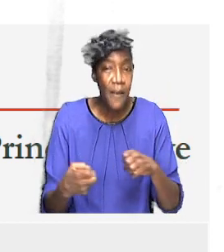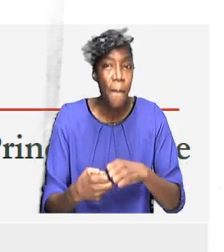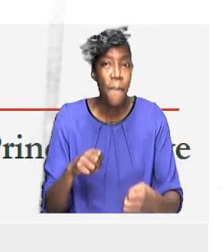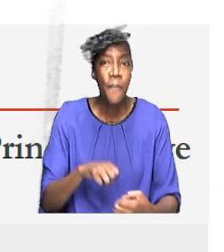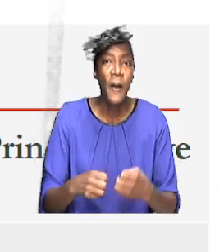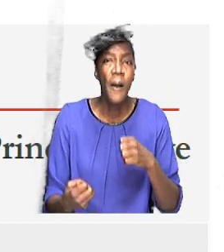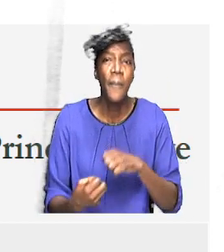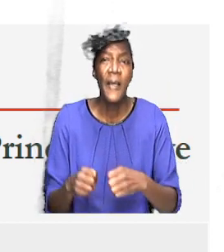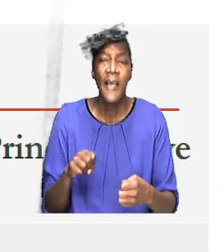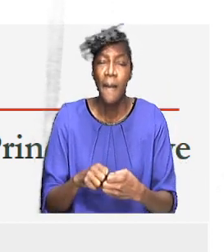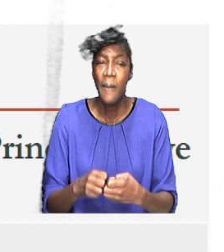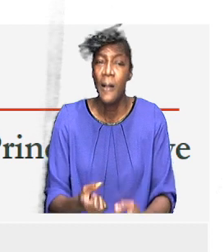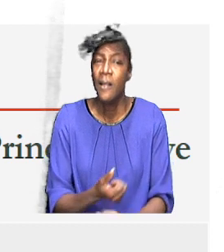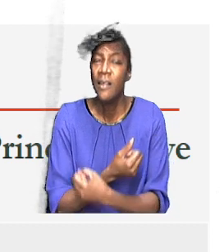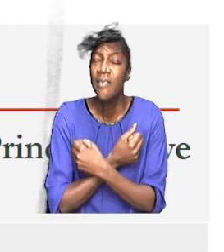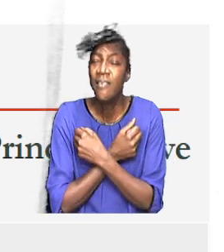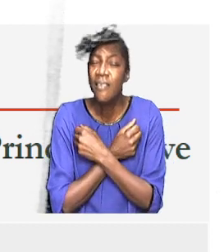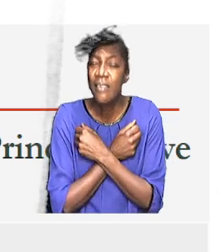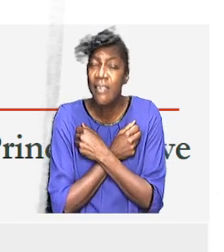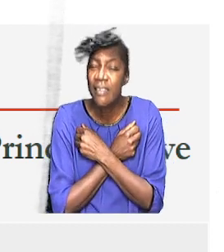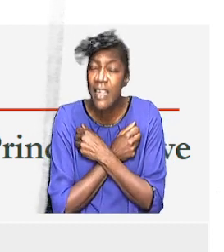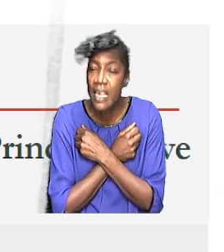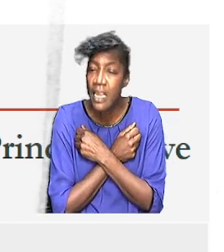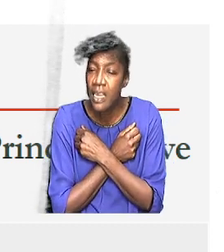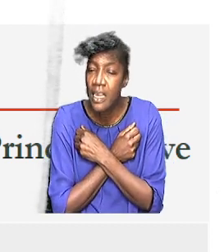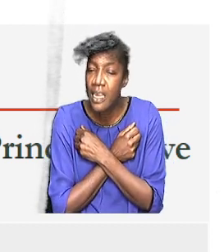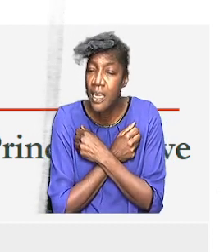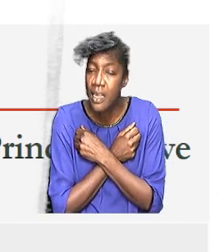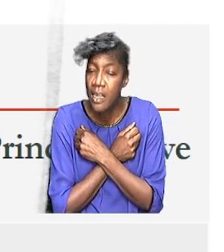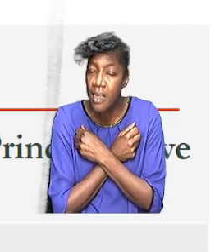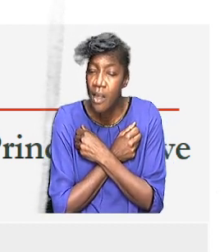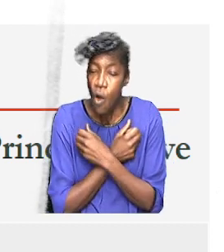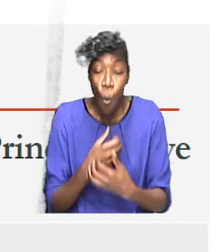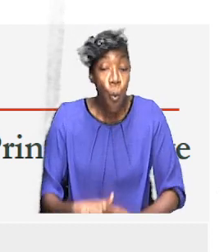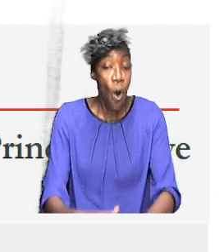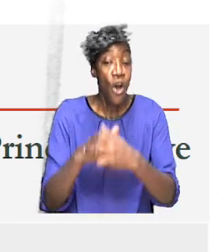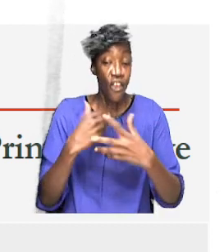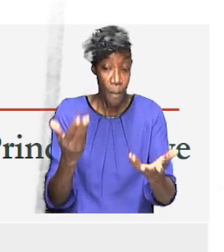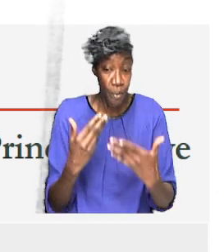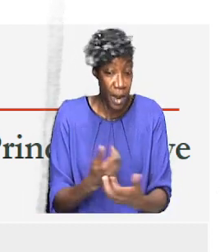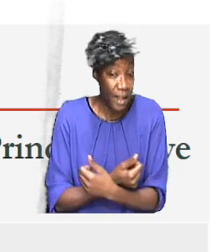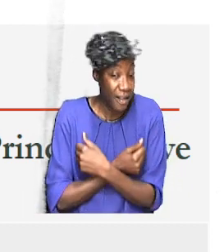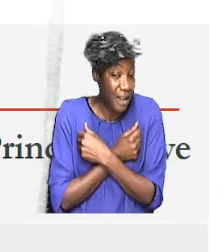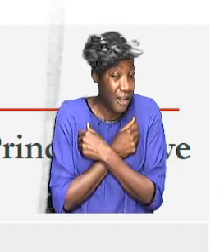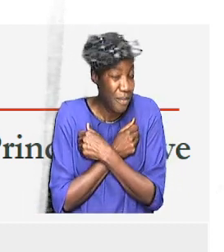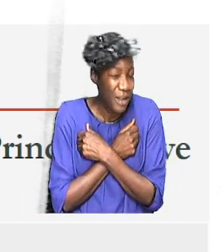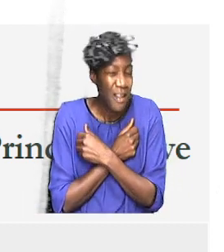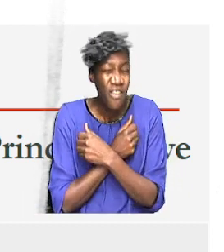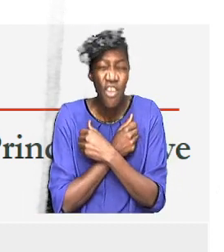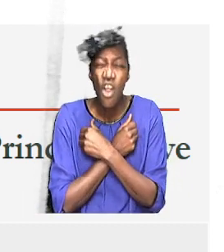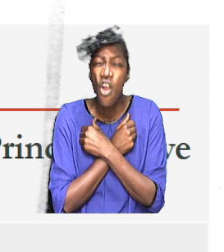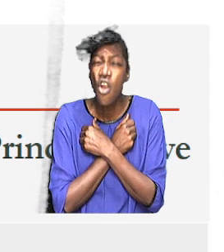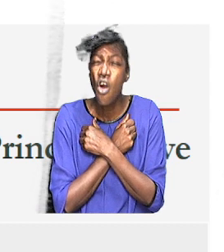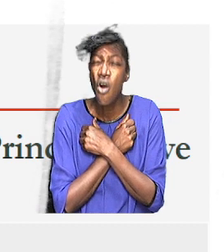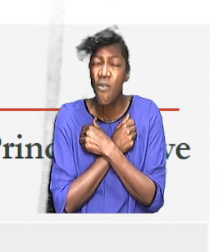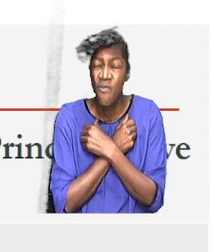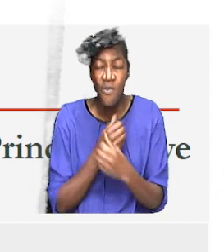So intimacy, worship brings on intense intimacy. And that's what happened. She loved a